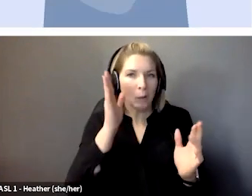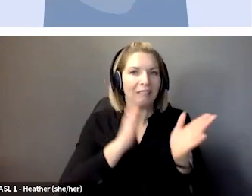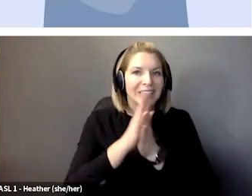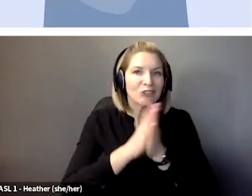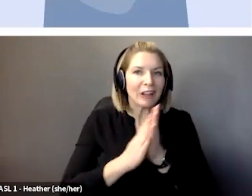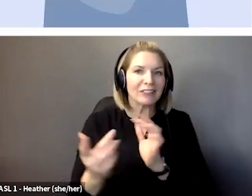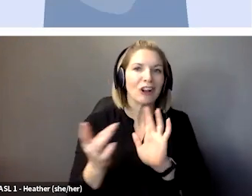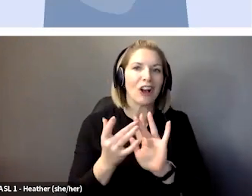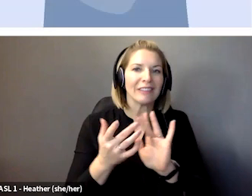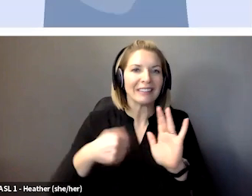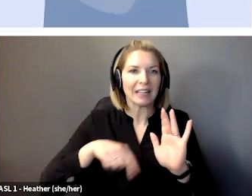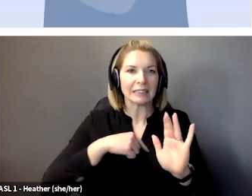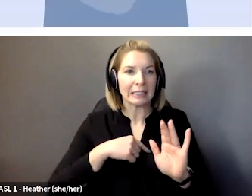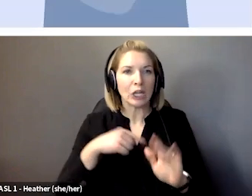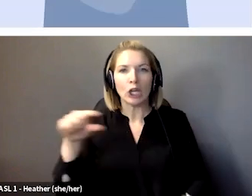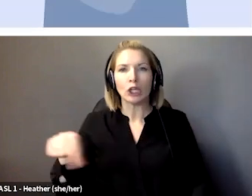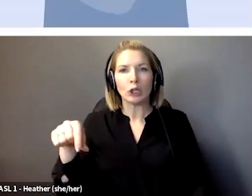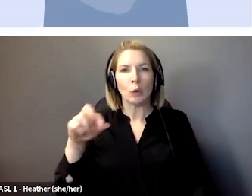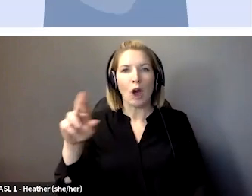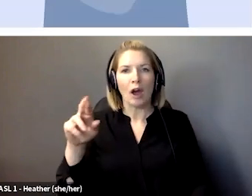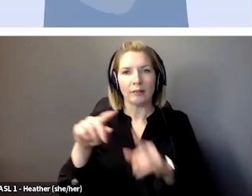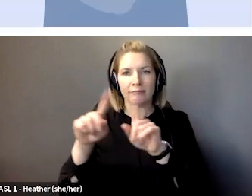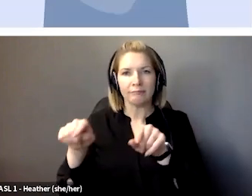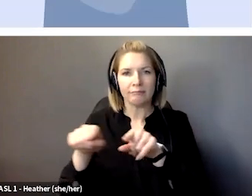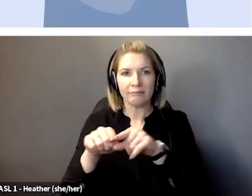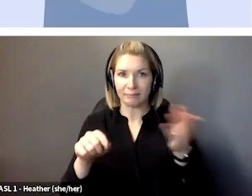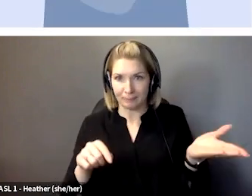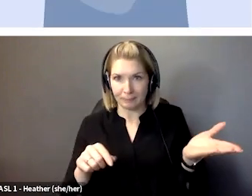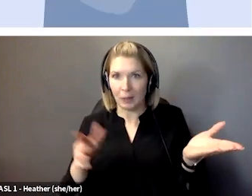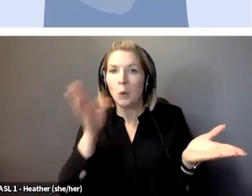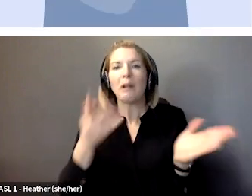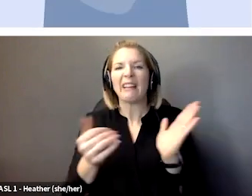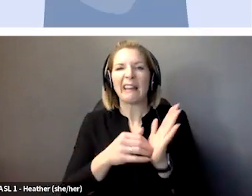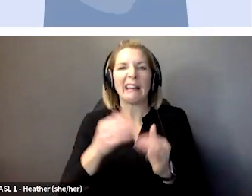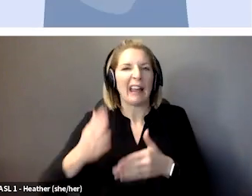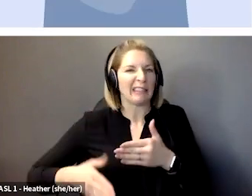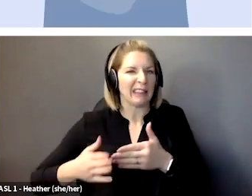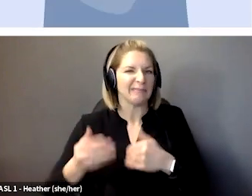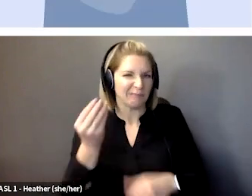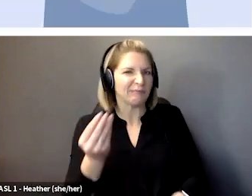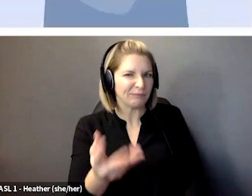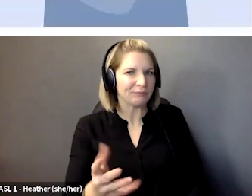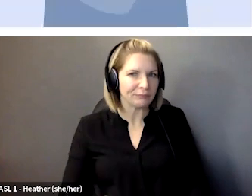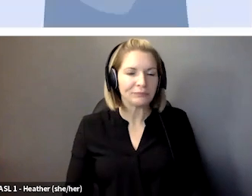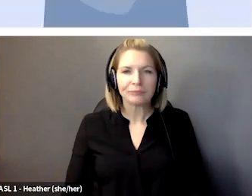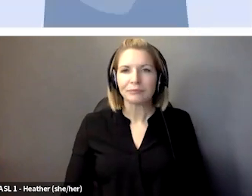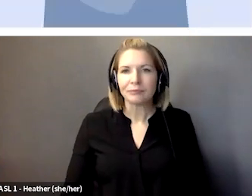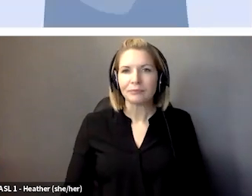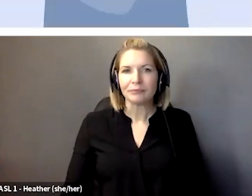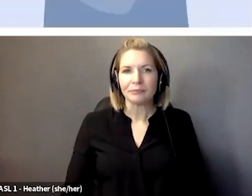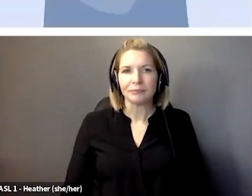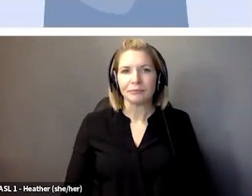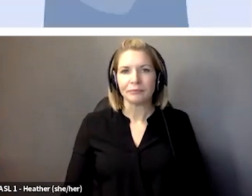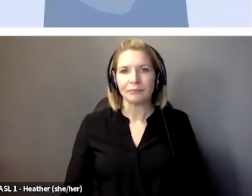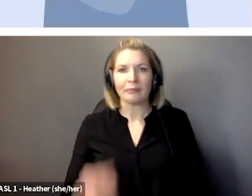is the QR code, and it's on the screen. We're going to pop it up at the end of the presentation one last time, just in case you don't capture it